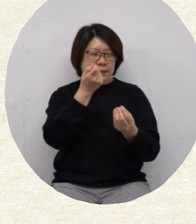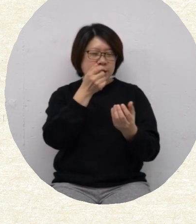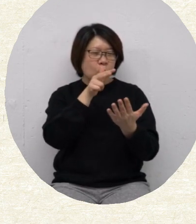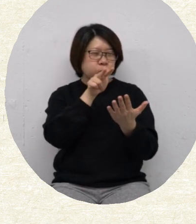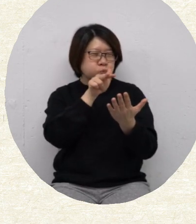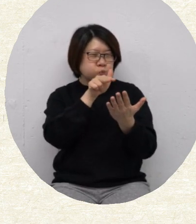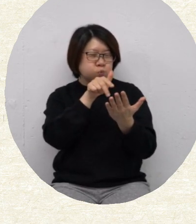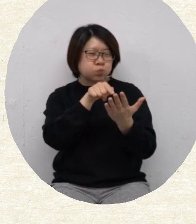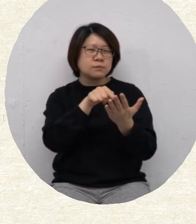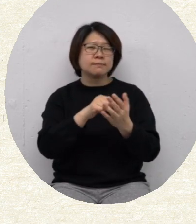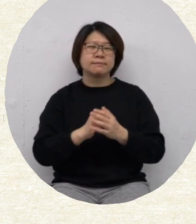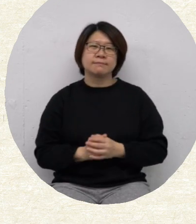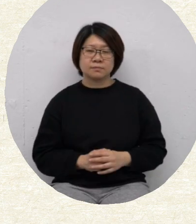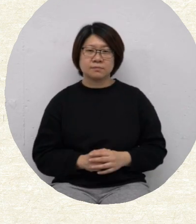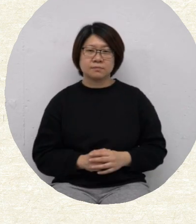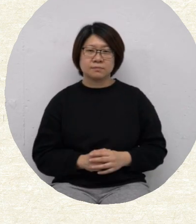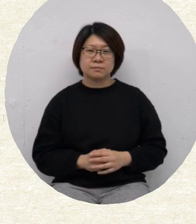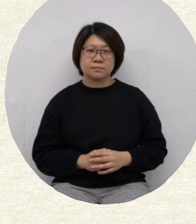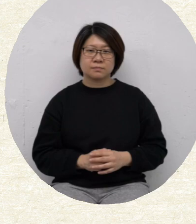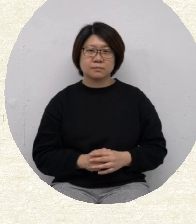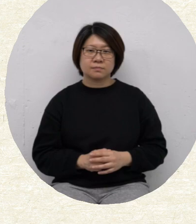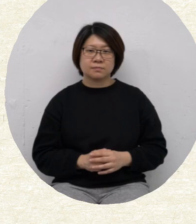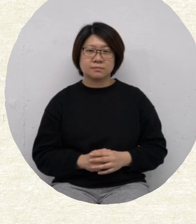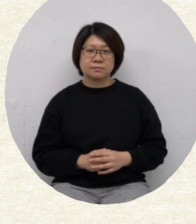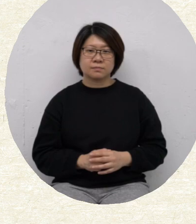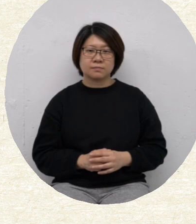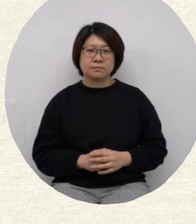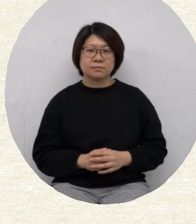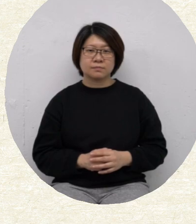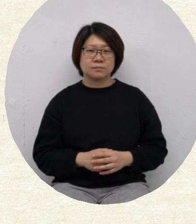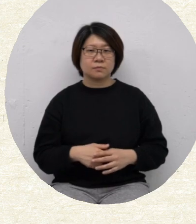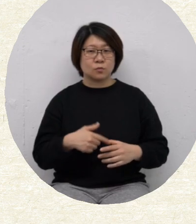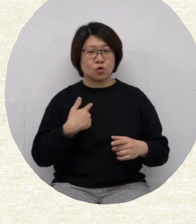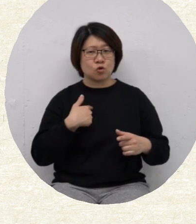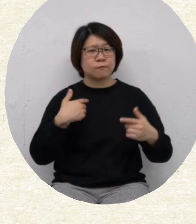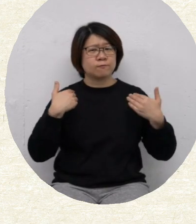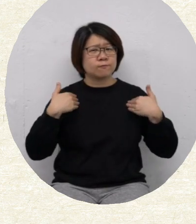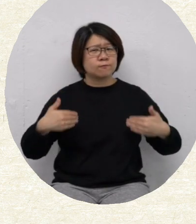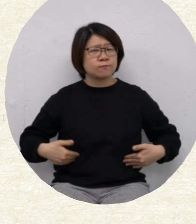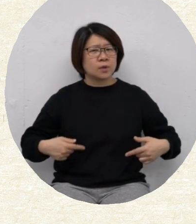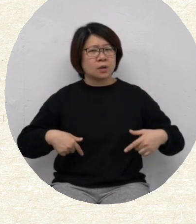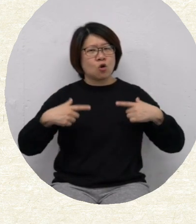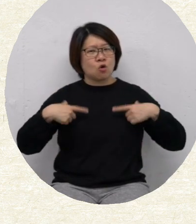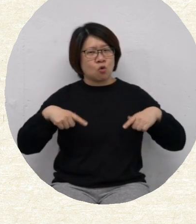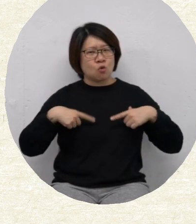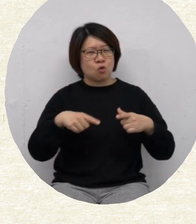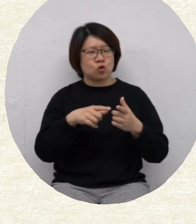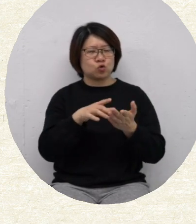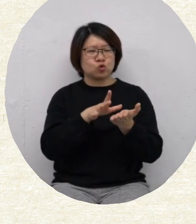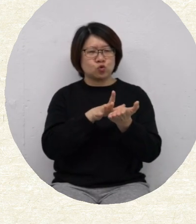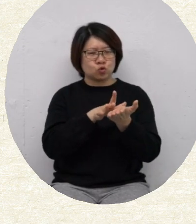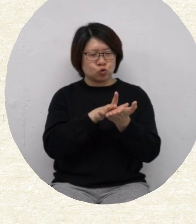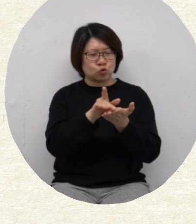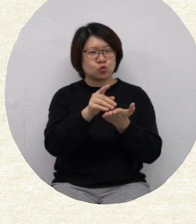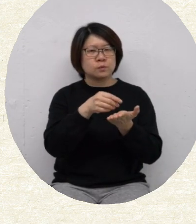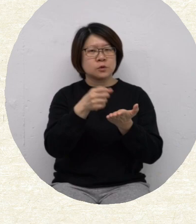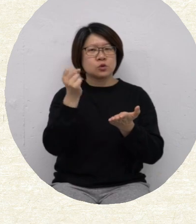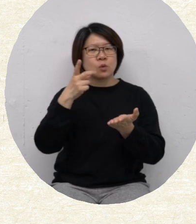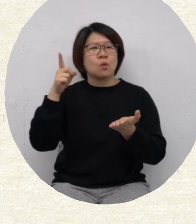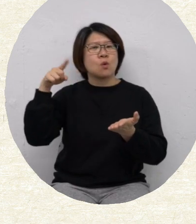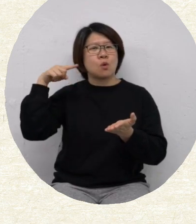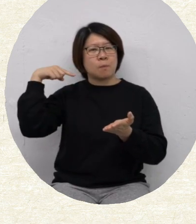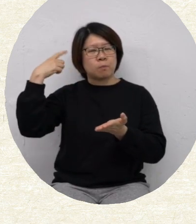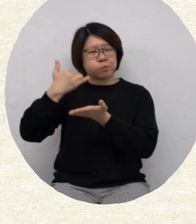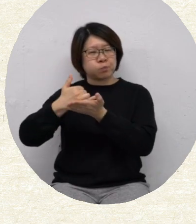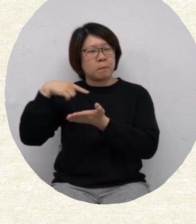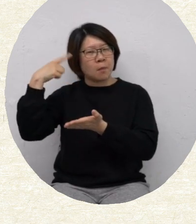As a printmaker and a Korean artist living in the US, my inquiry into these 2 books and the technique